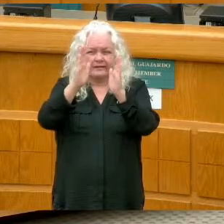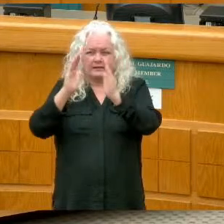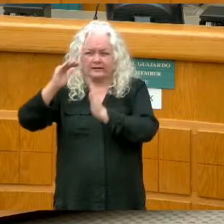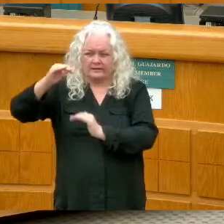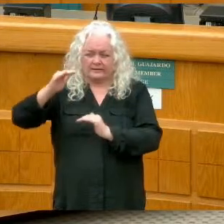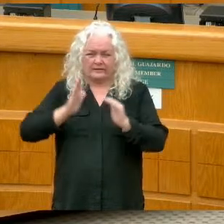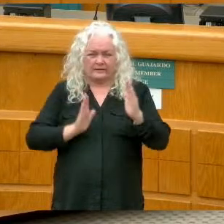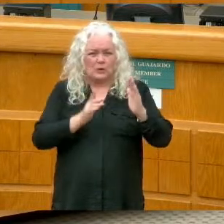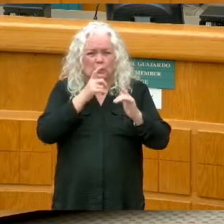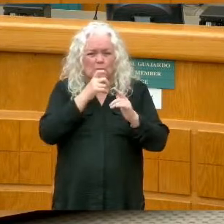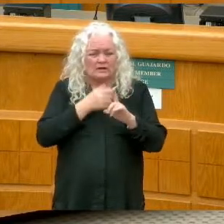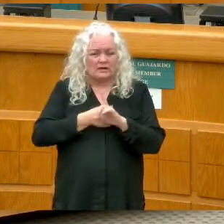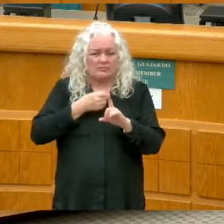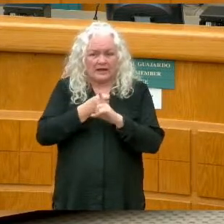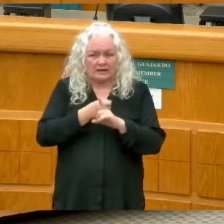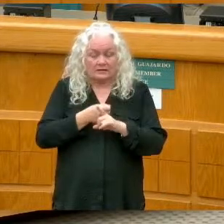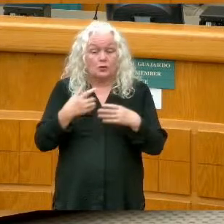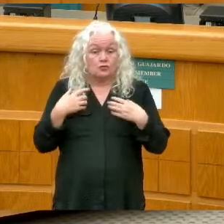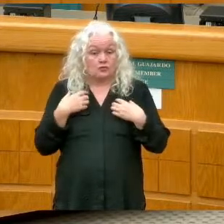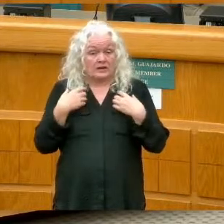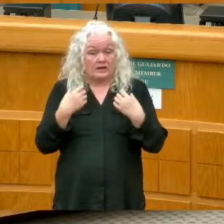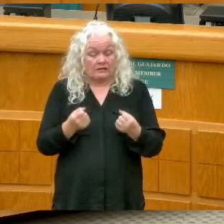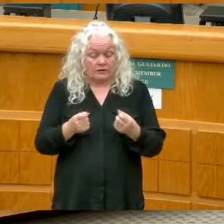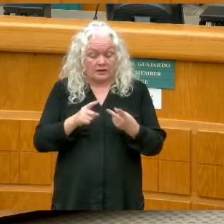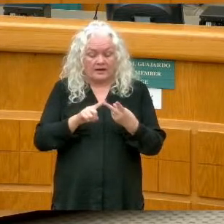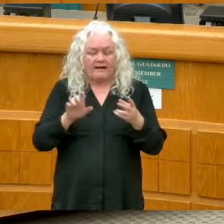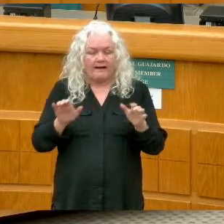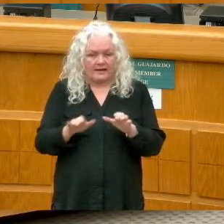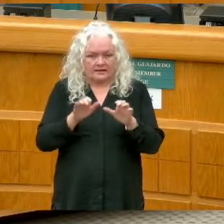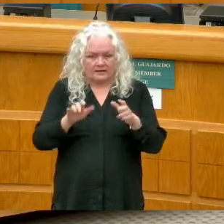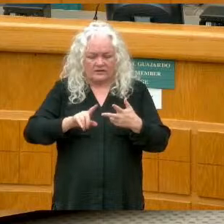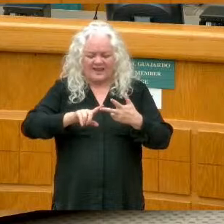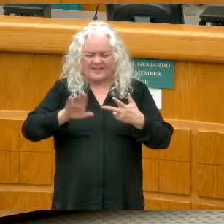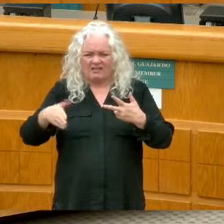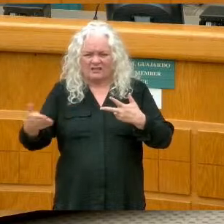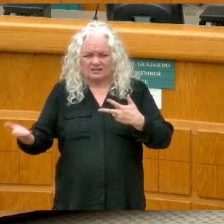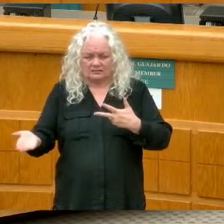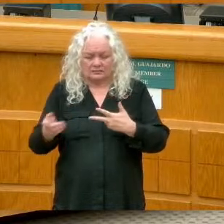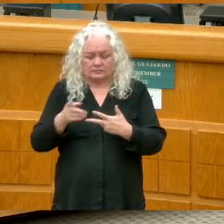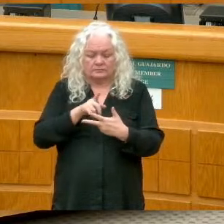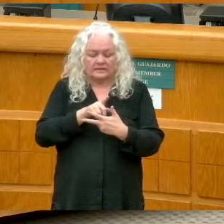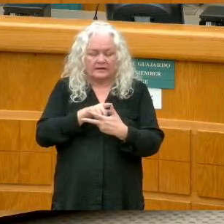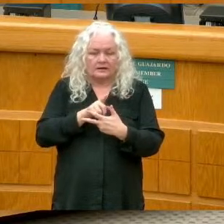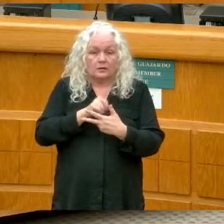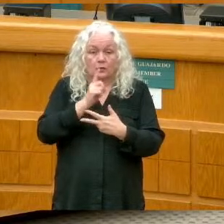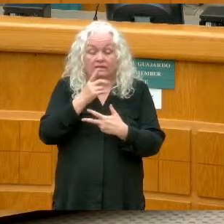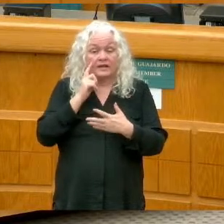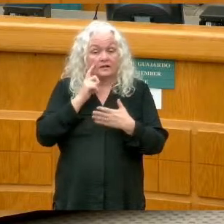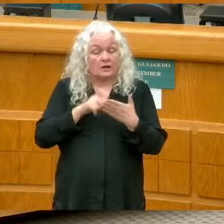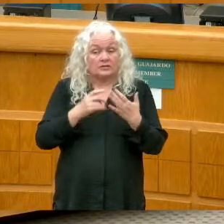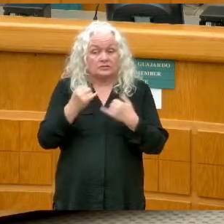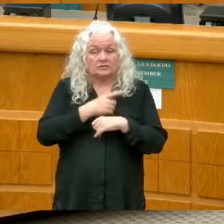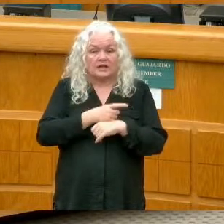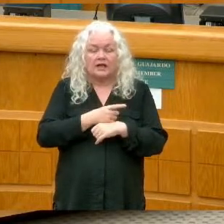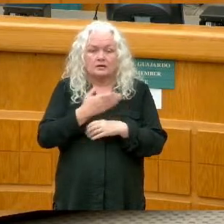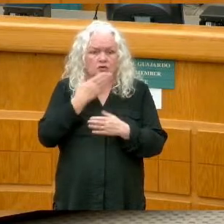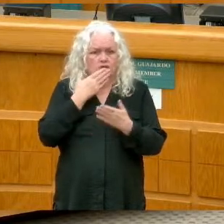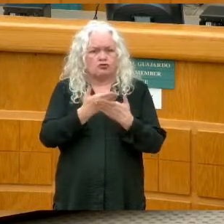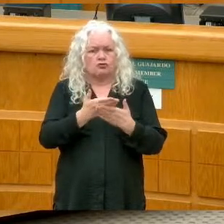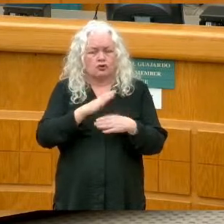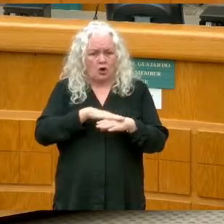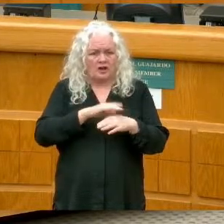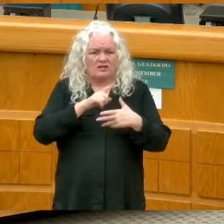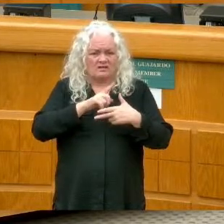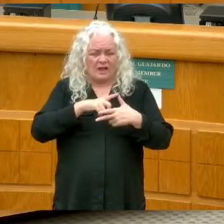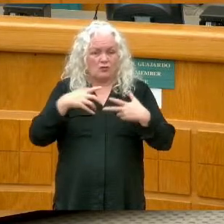impacted from COVID: the recovered, the active, and then the deaths. And so one thing you'll notice today is we're doing real good on the